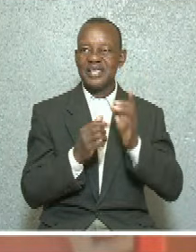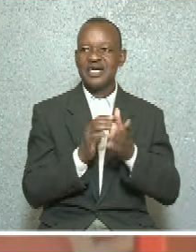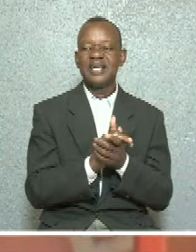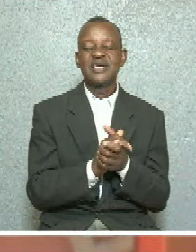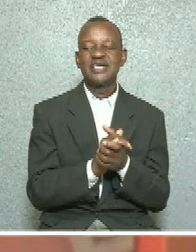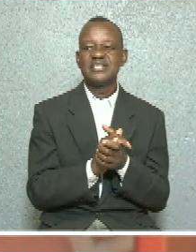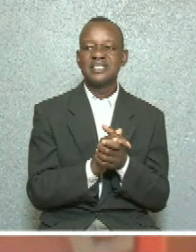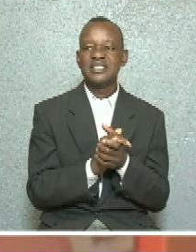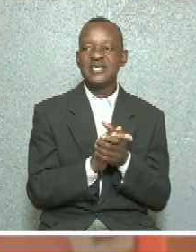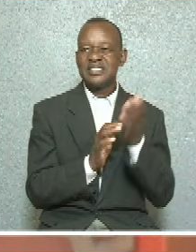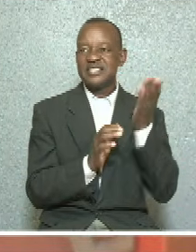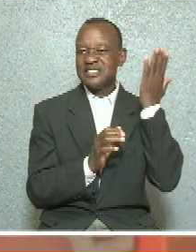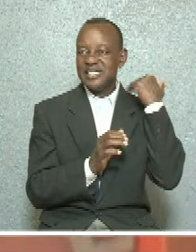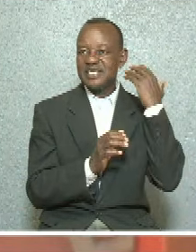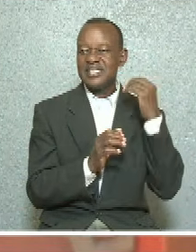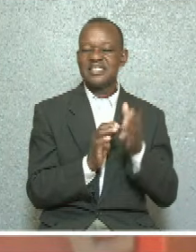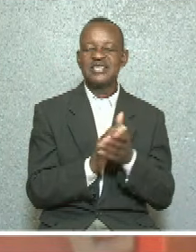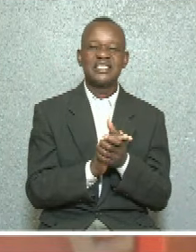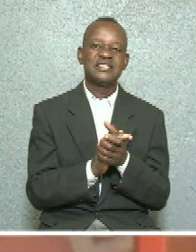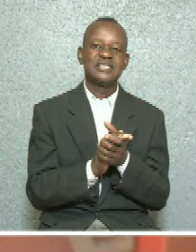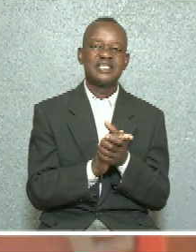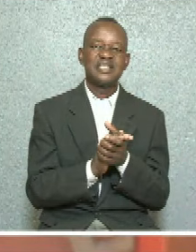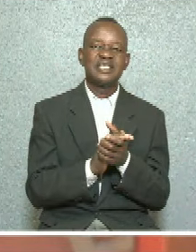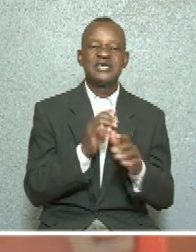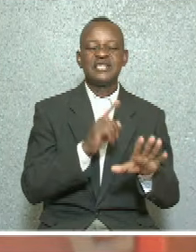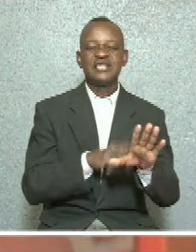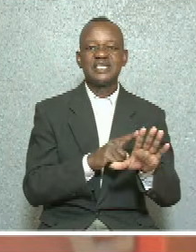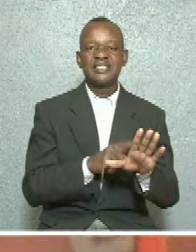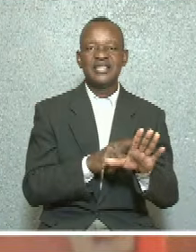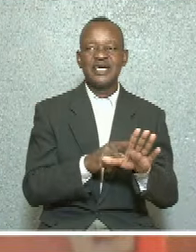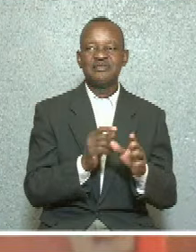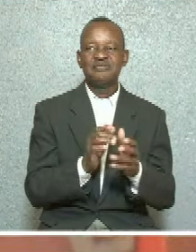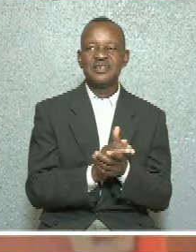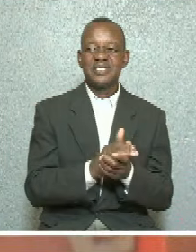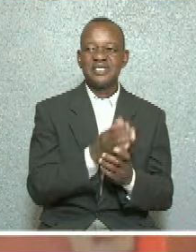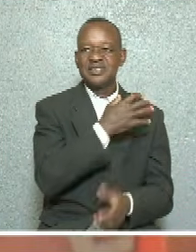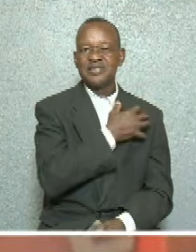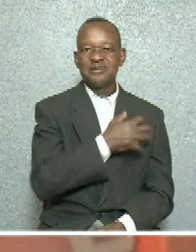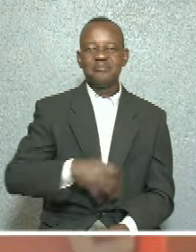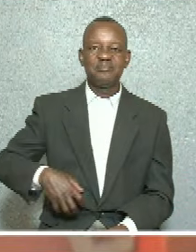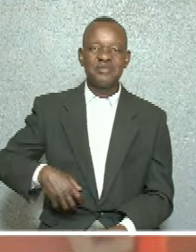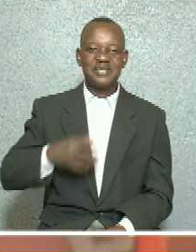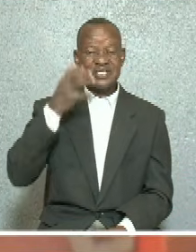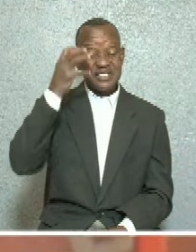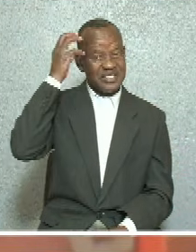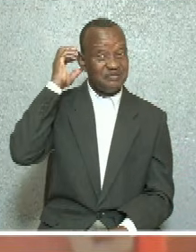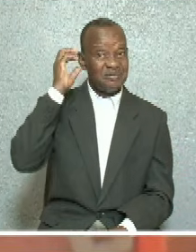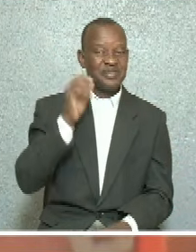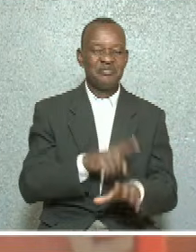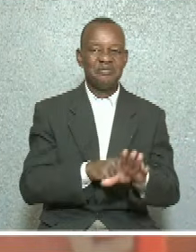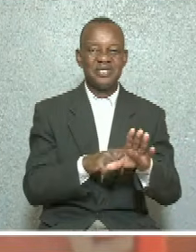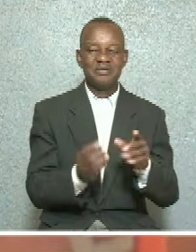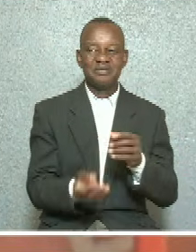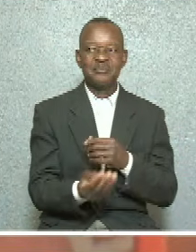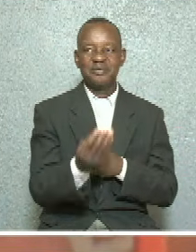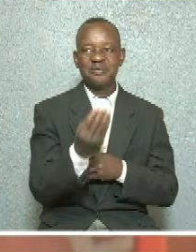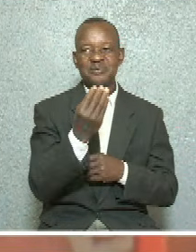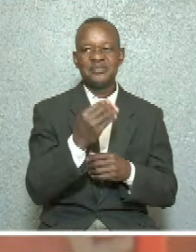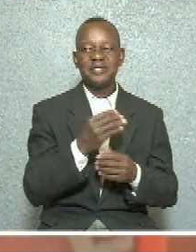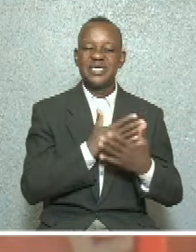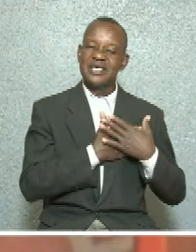days, but he seemed to be a family man, and he enjoyed being with young people. He liked discussing. He liked